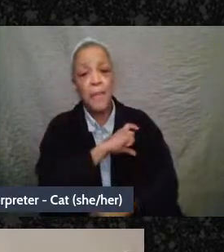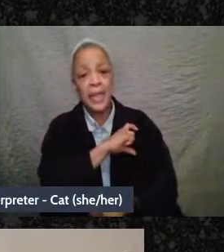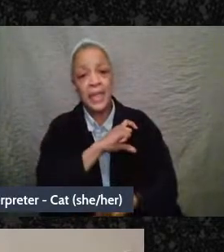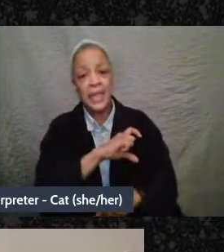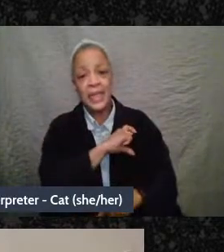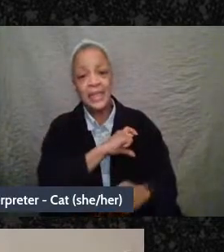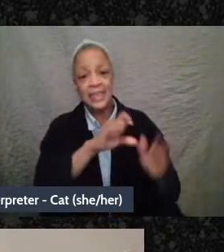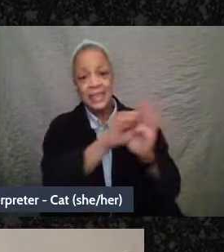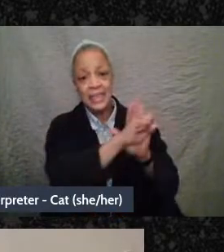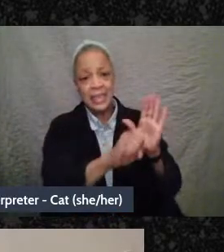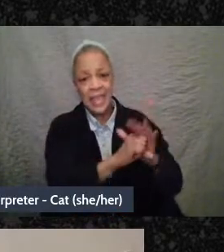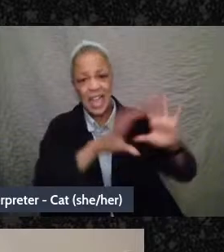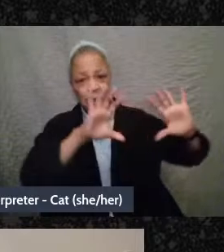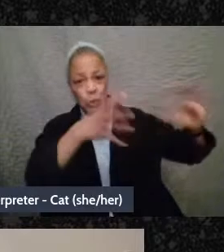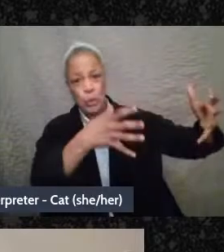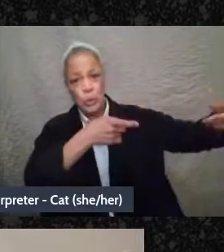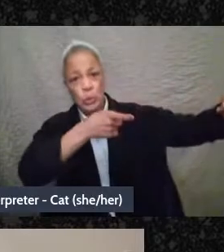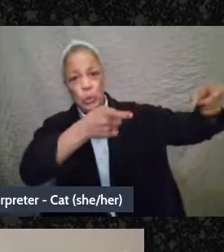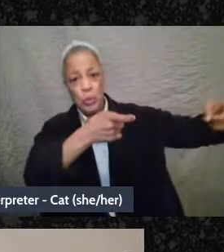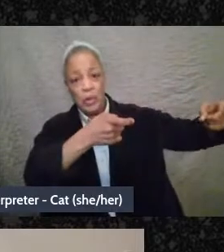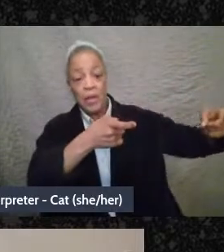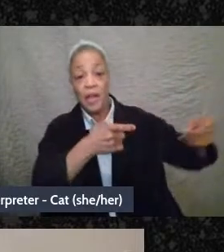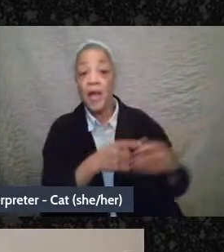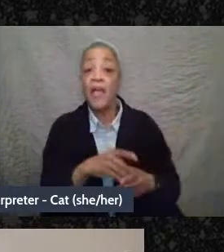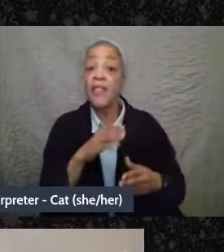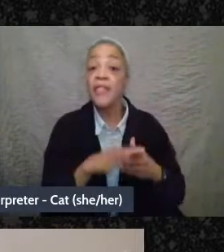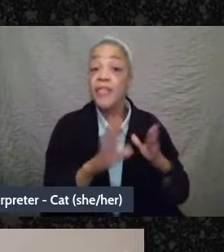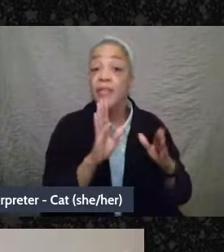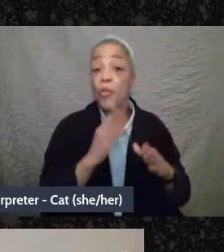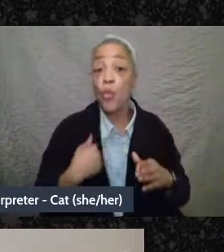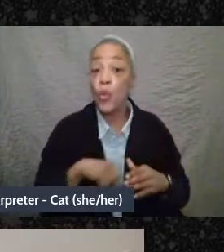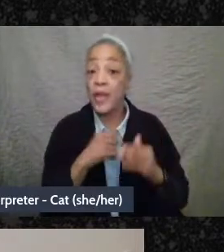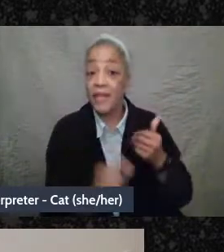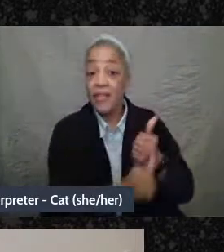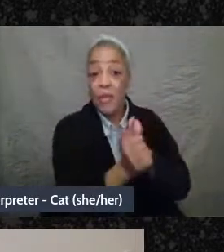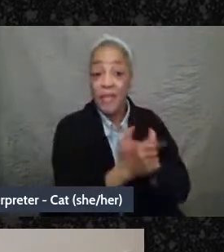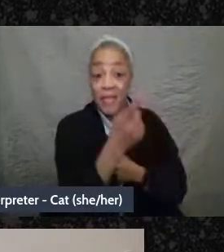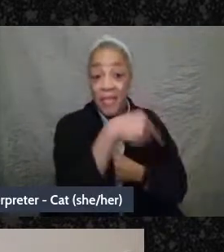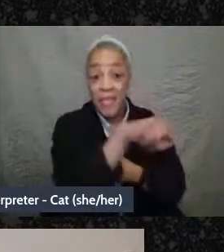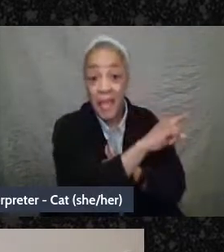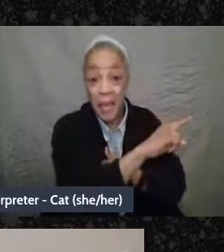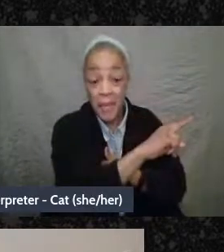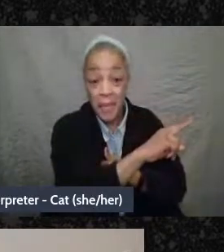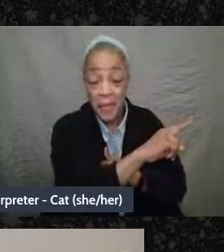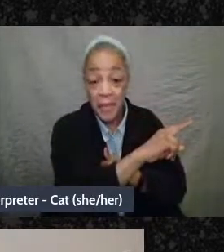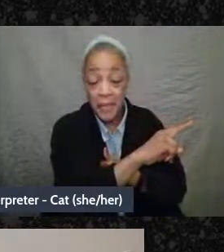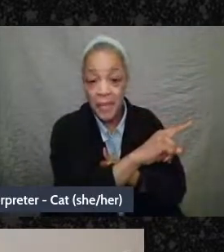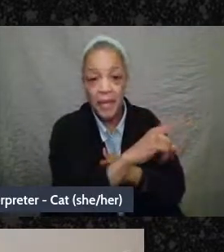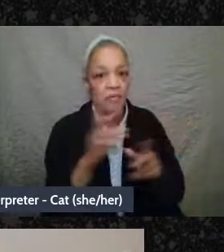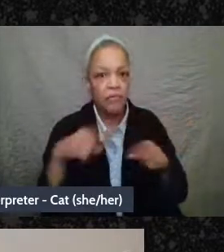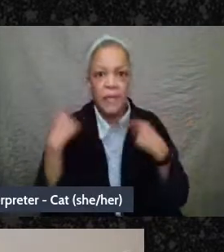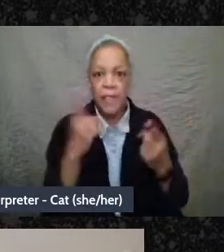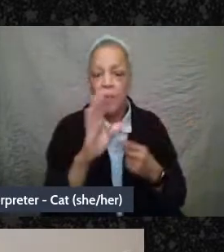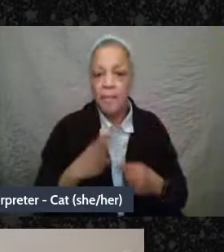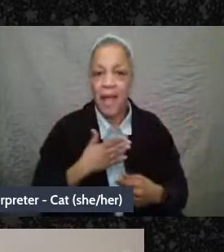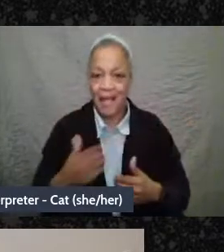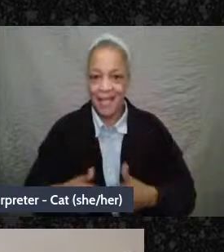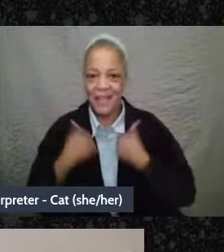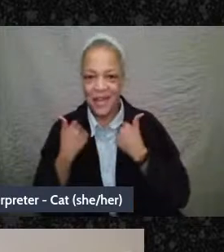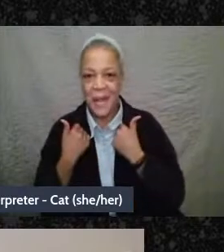They faced the greatest threat to their legitimacy in their lifetime, or in my lifetime, not in their lifetime, in my